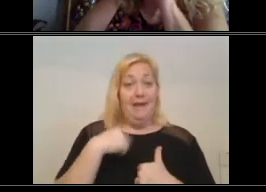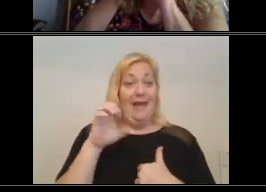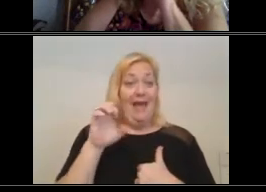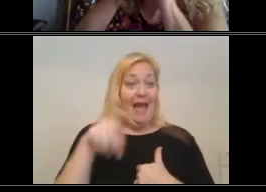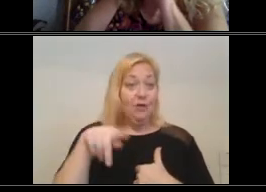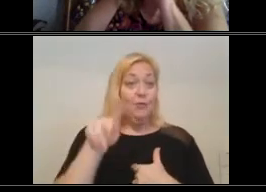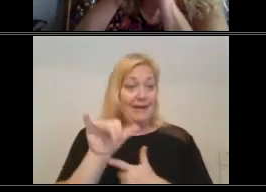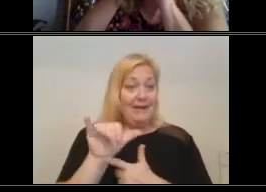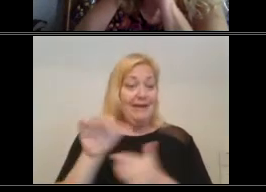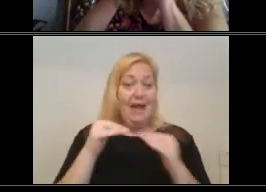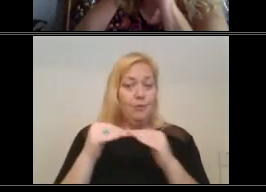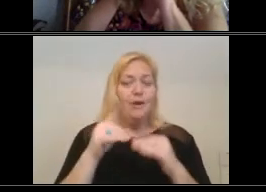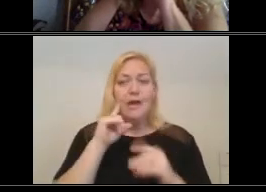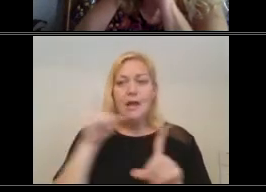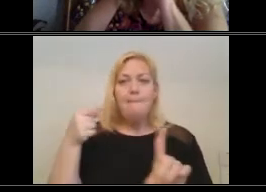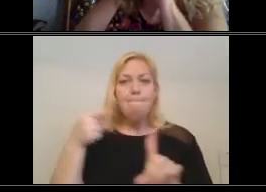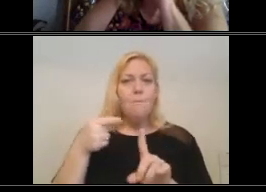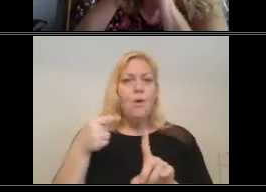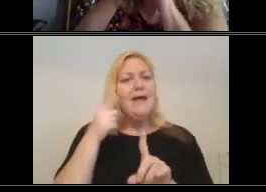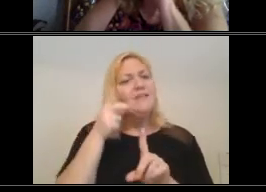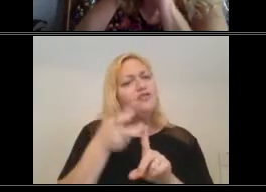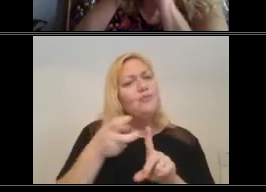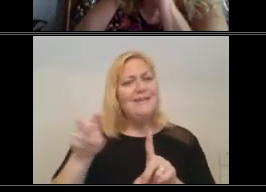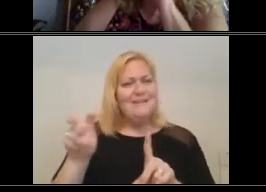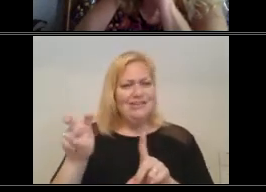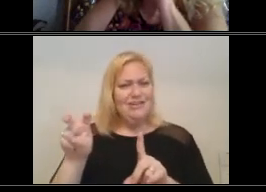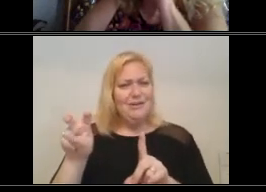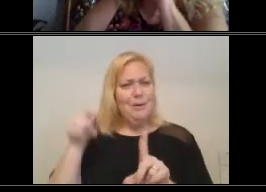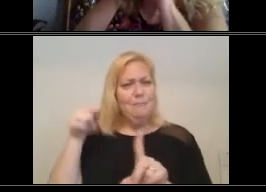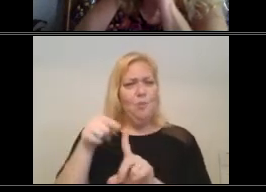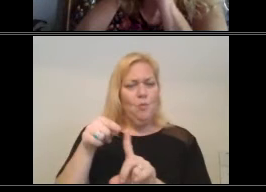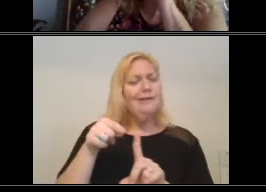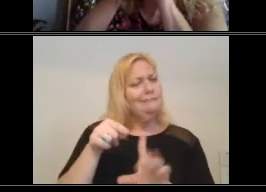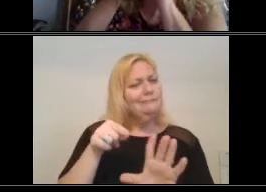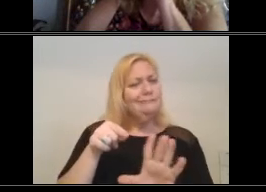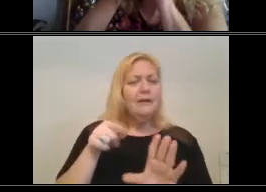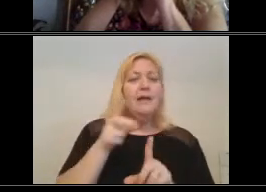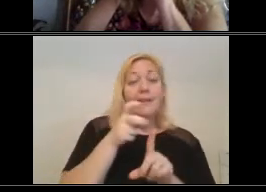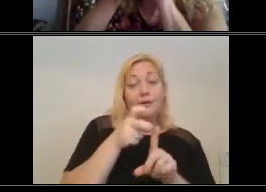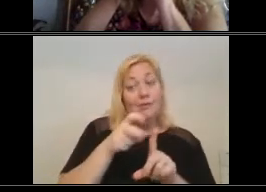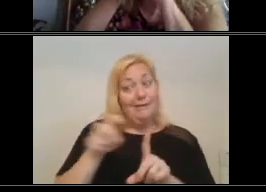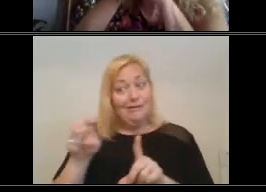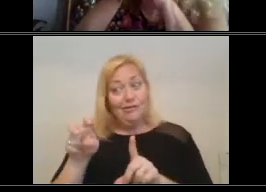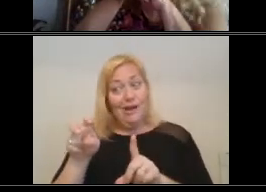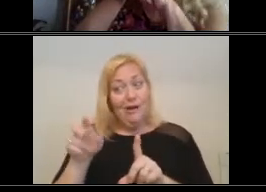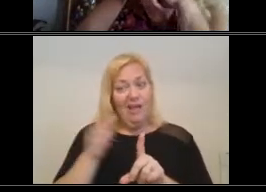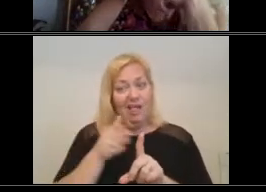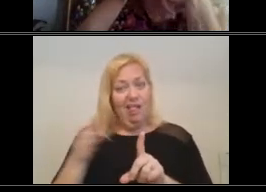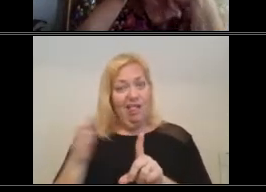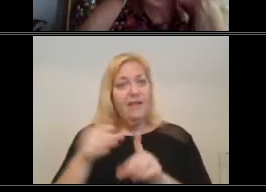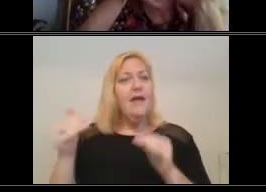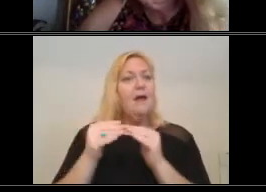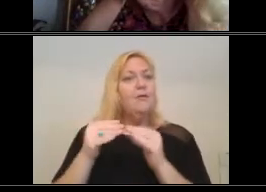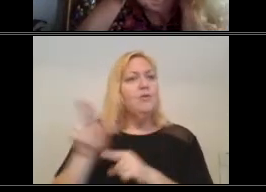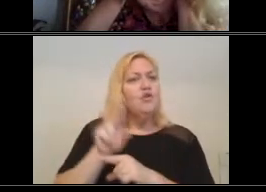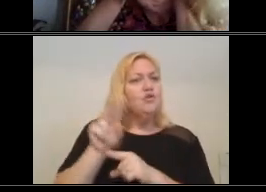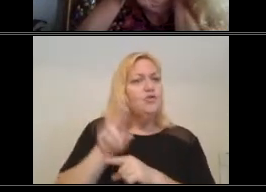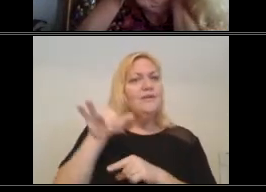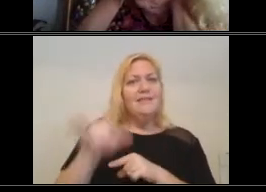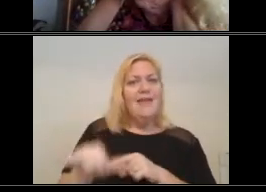also a point, it's a transitionary point. And the transitionary point that equity is being used in is absolutely